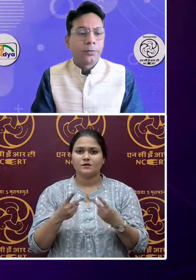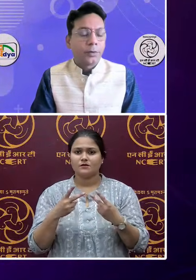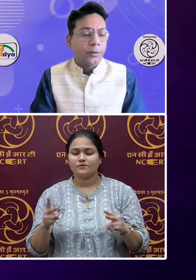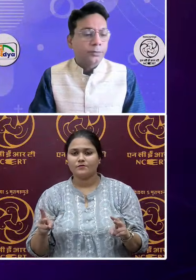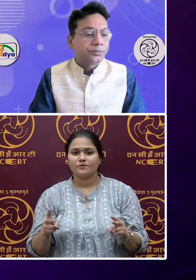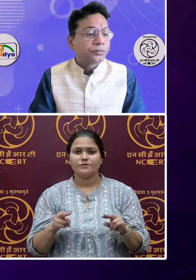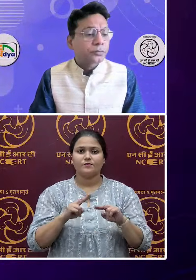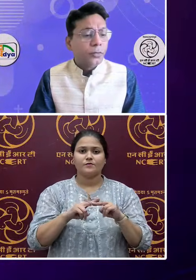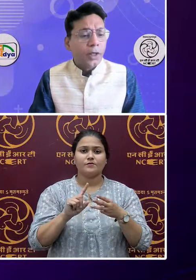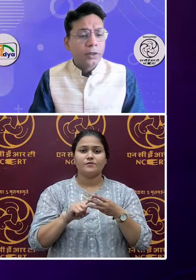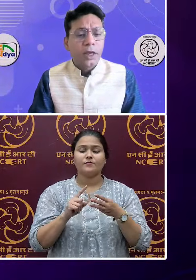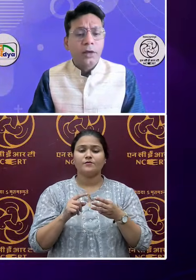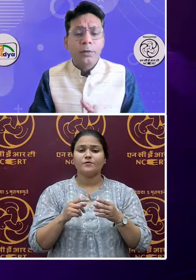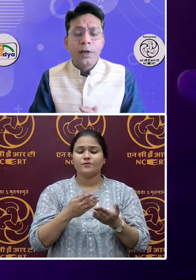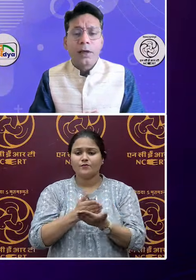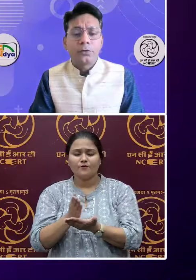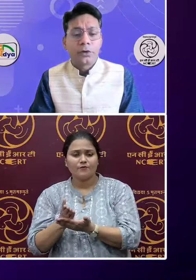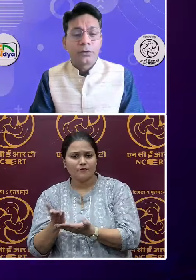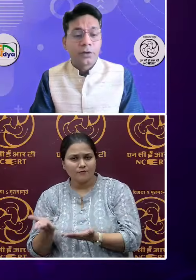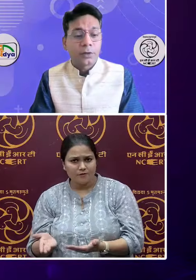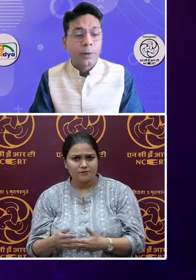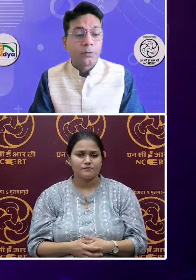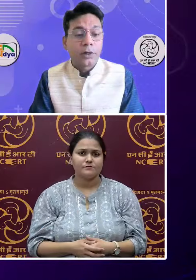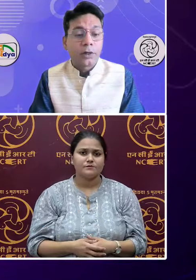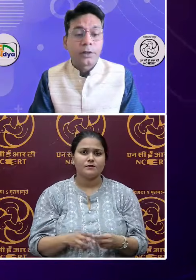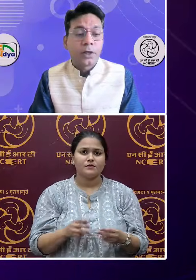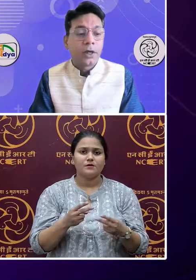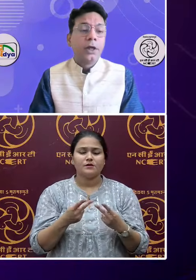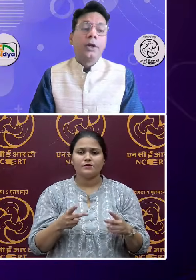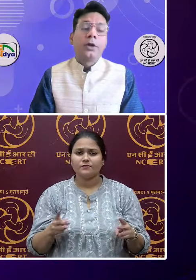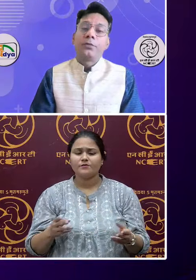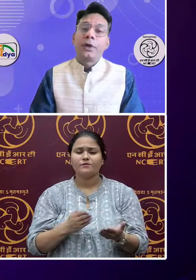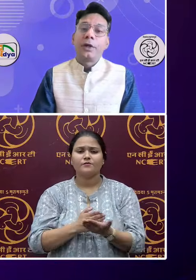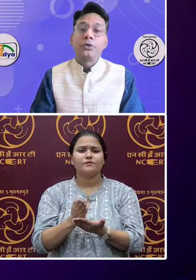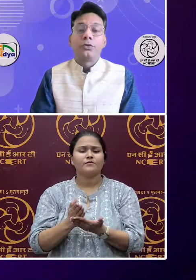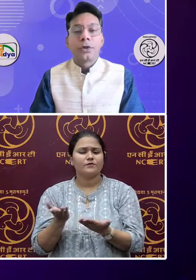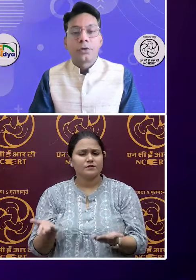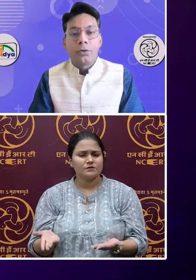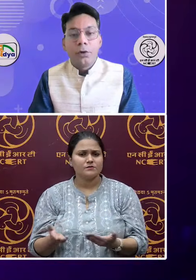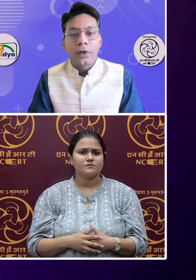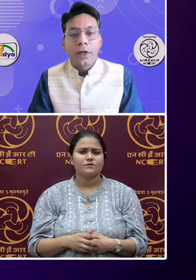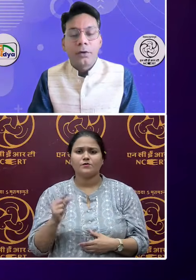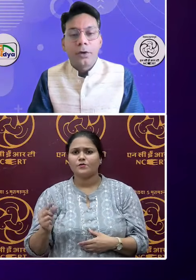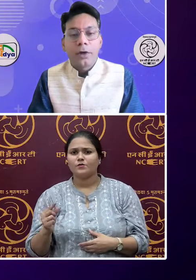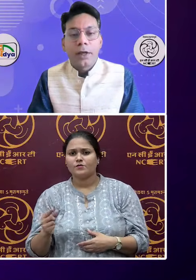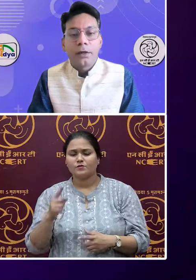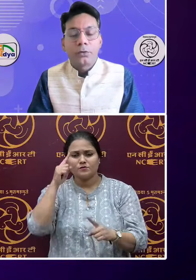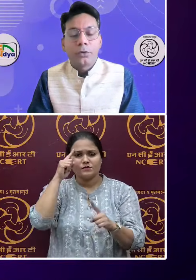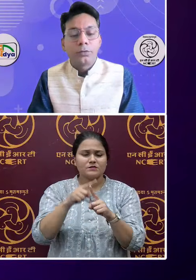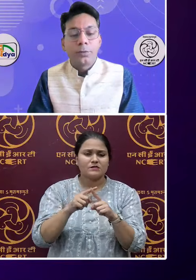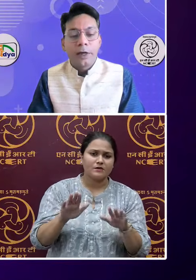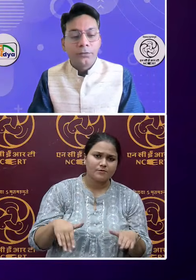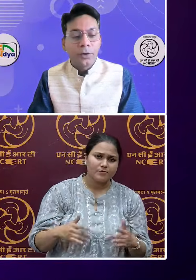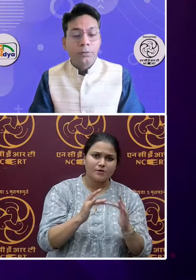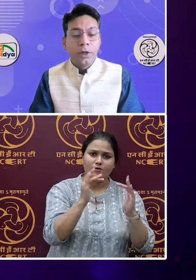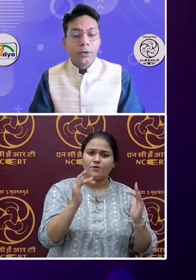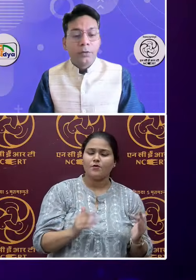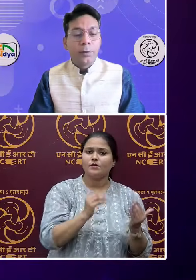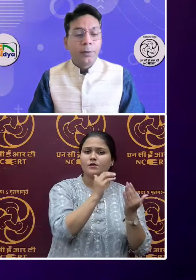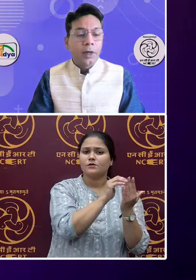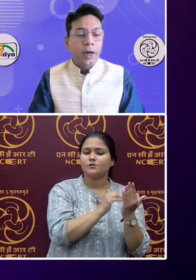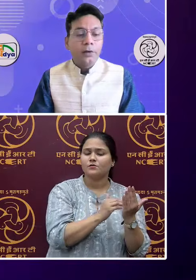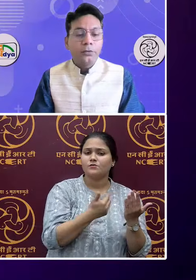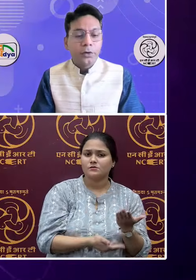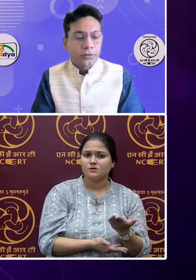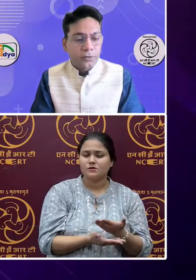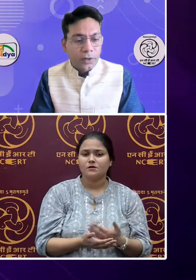and then we will also discuss about what are the different user roles in online course platform. We